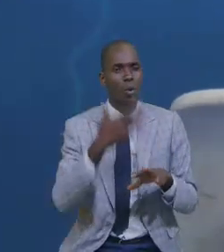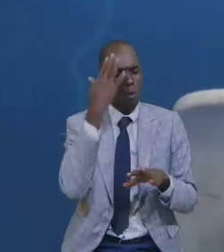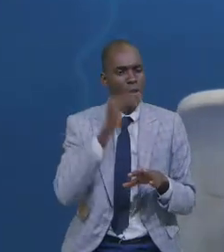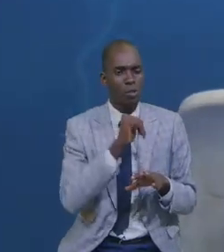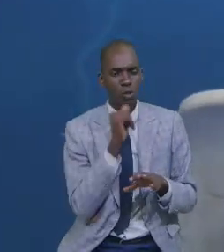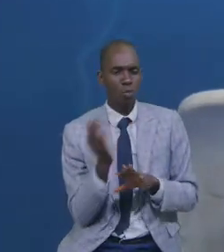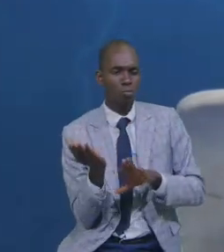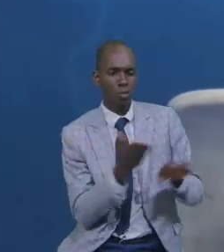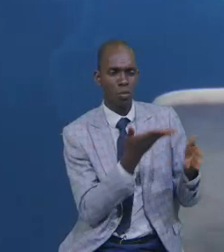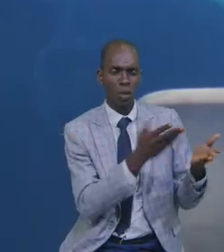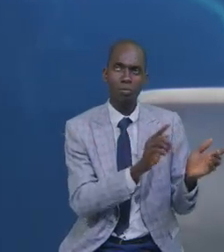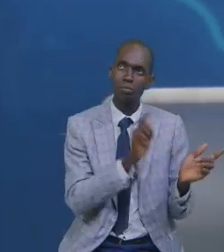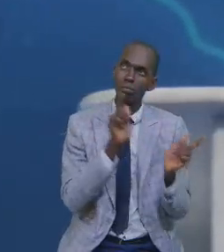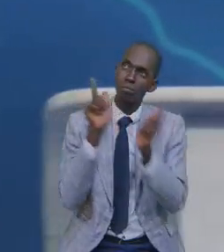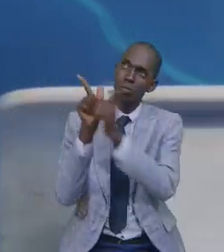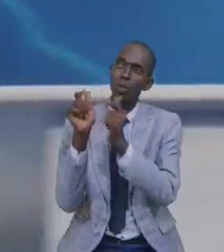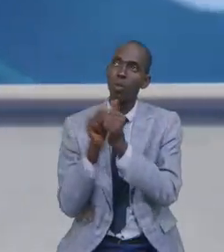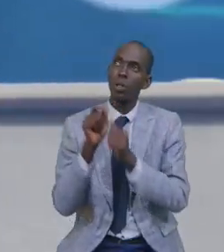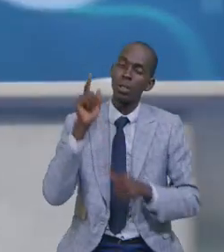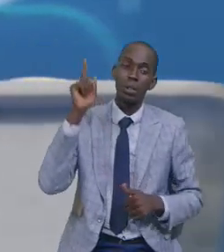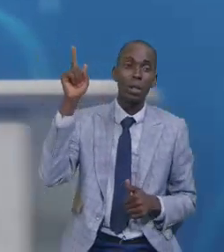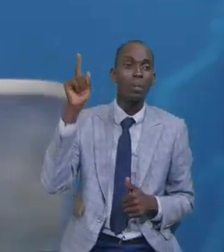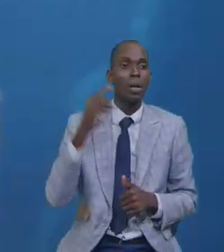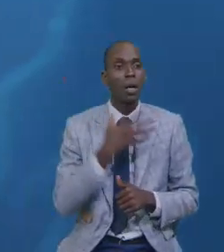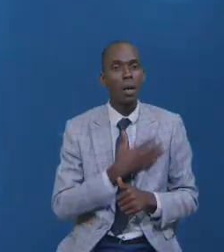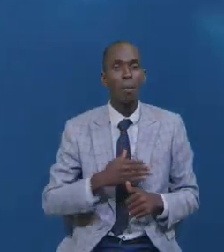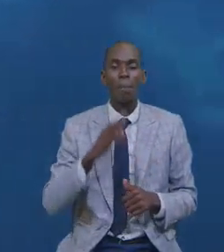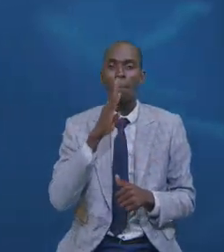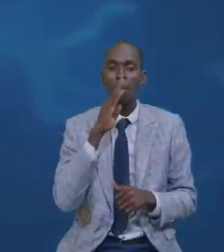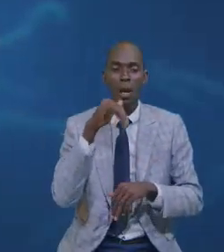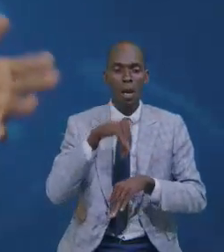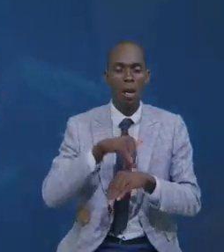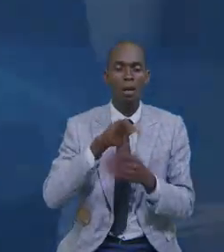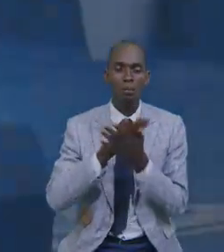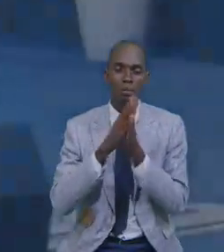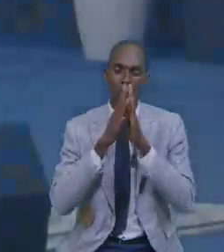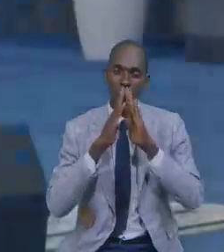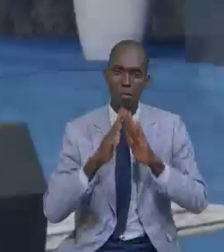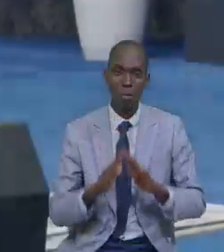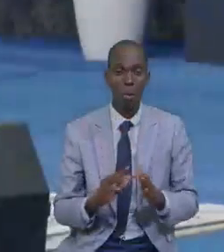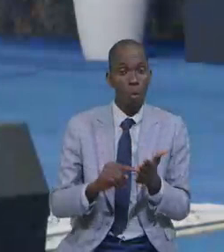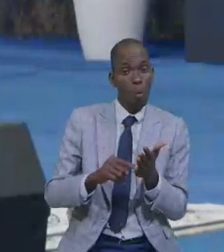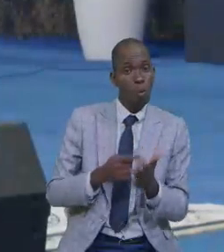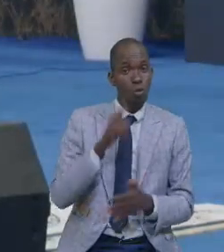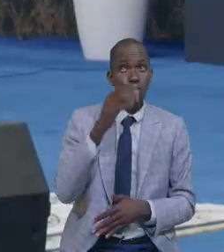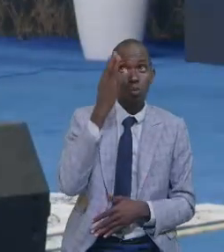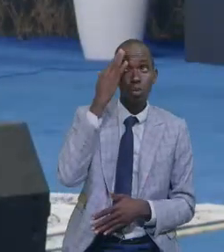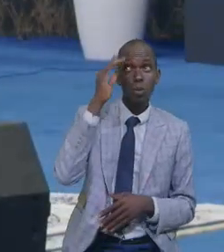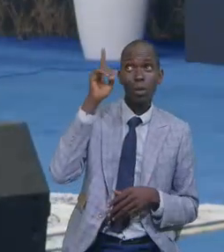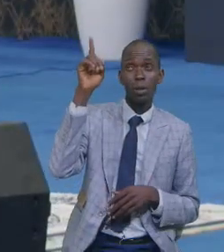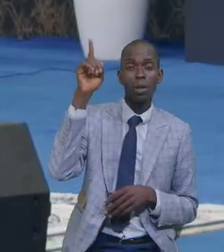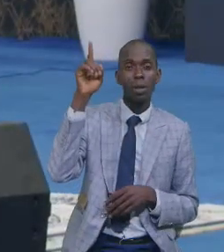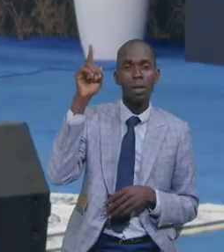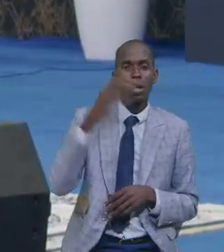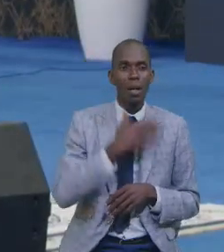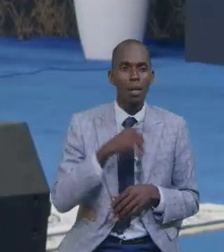acquaint yourself with him and be at peace? Once you know him and you touch